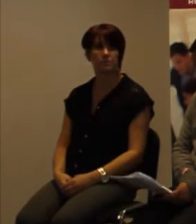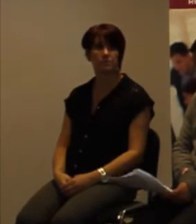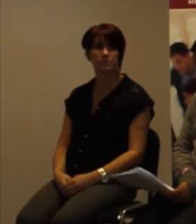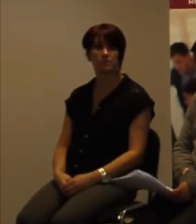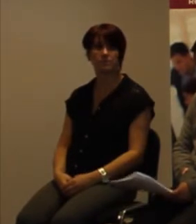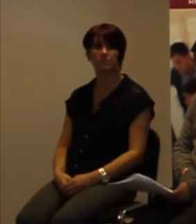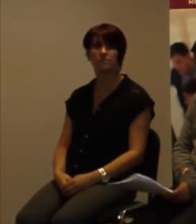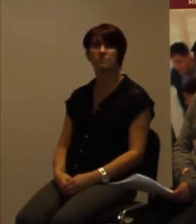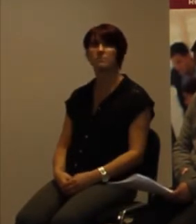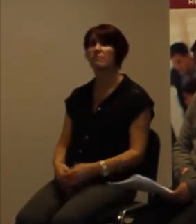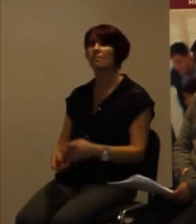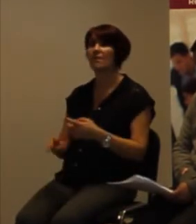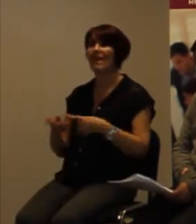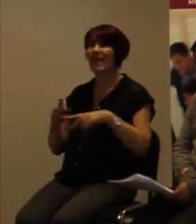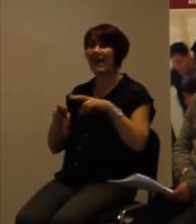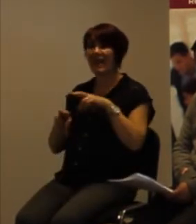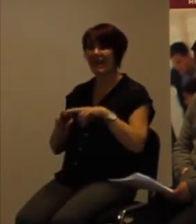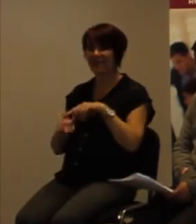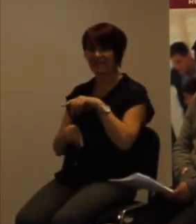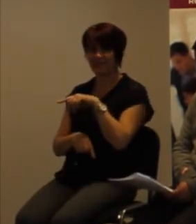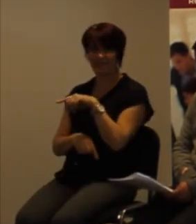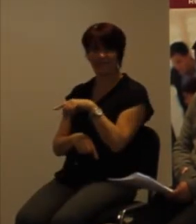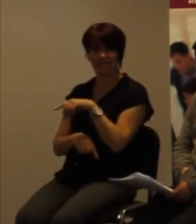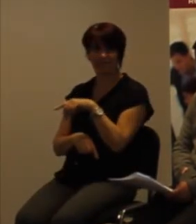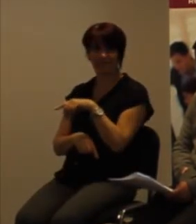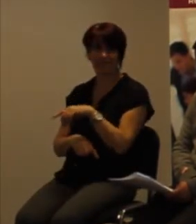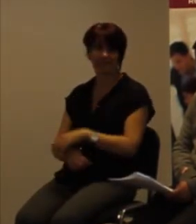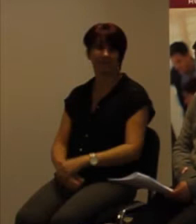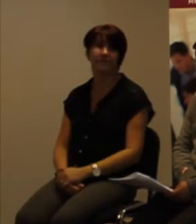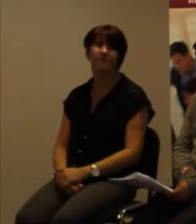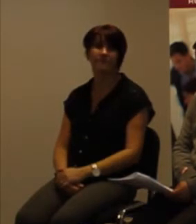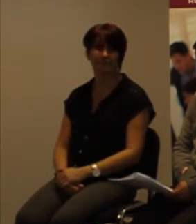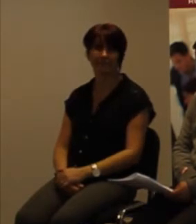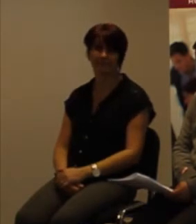if we're going to Brailleise a